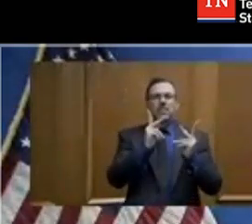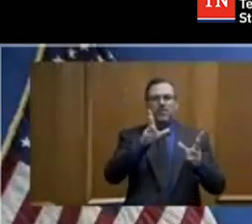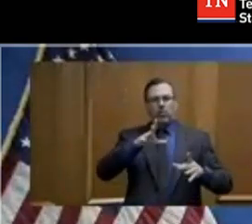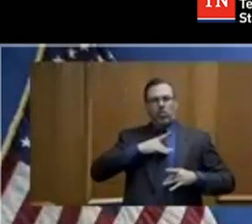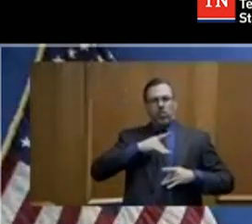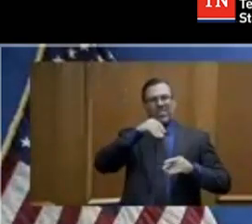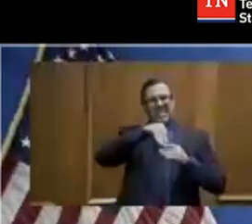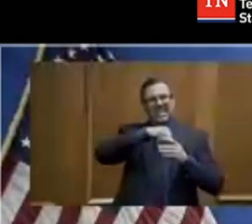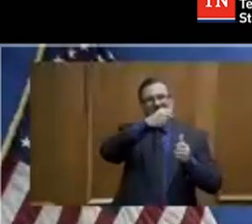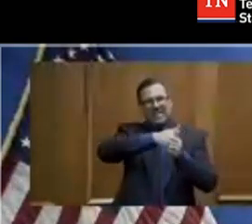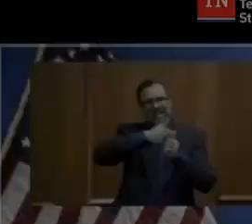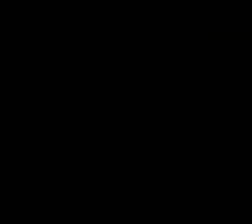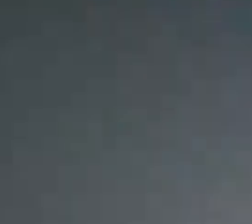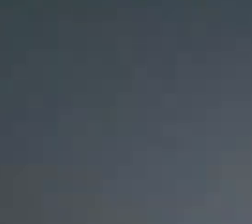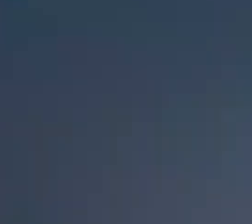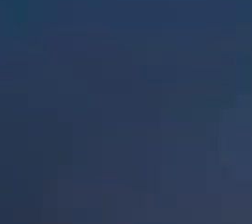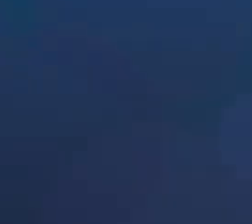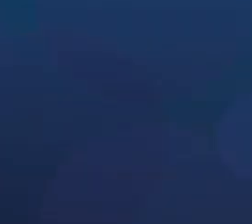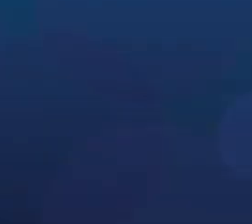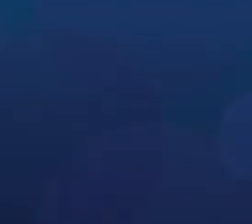that publicly, but please be.